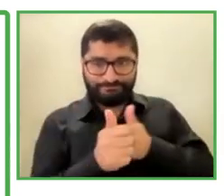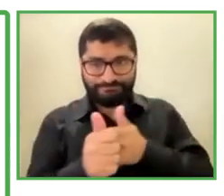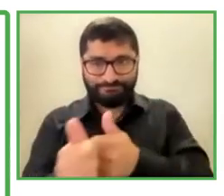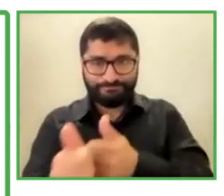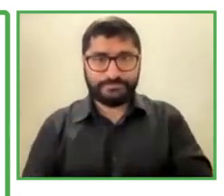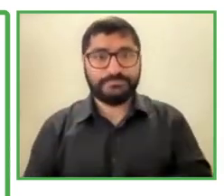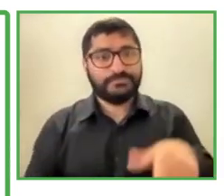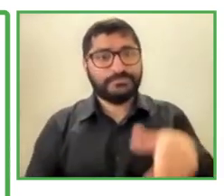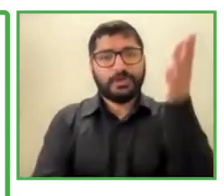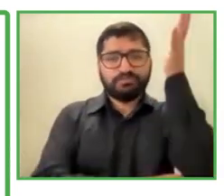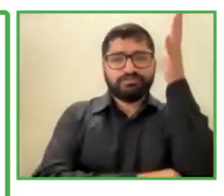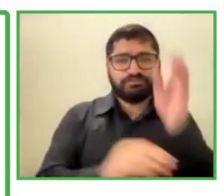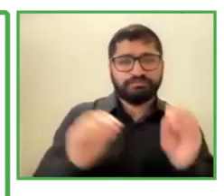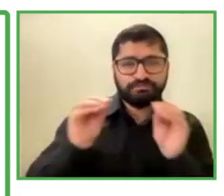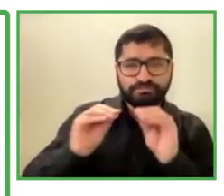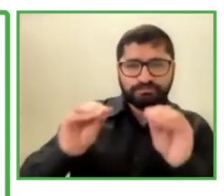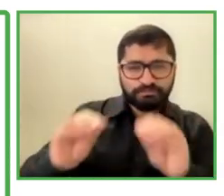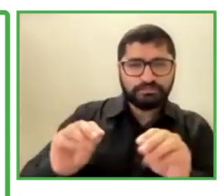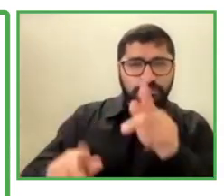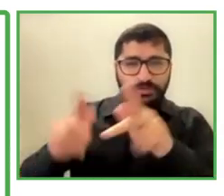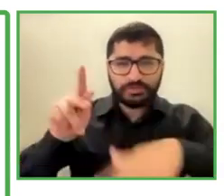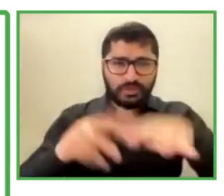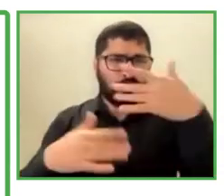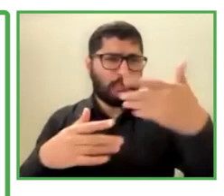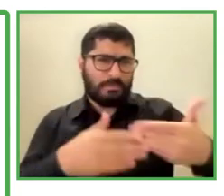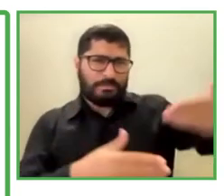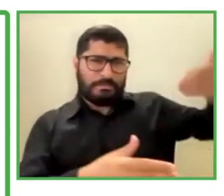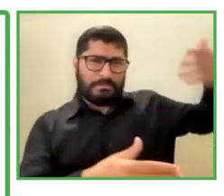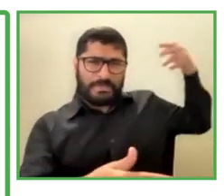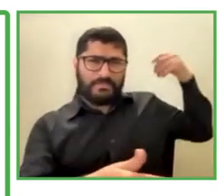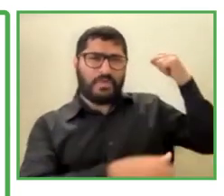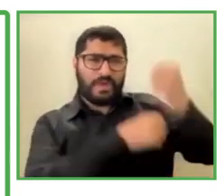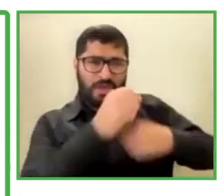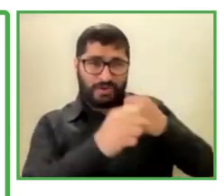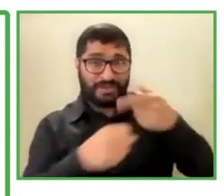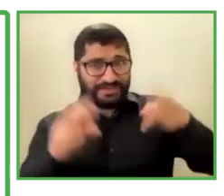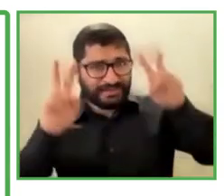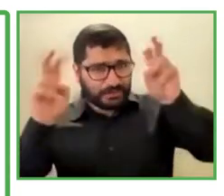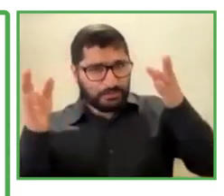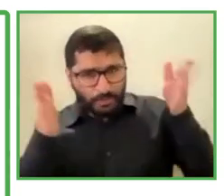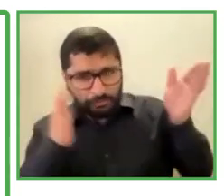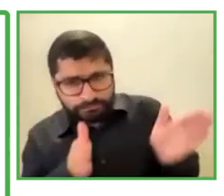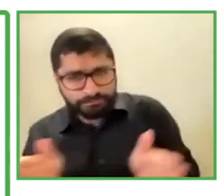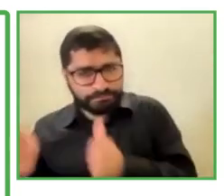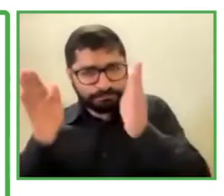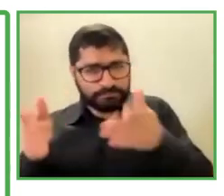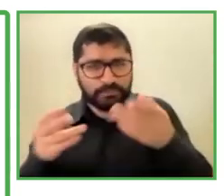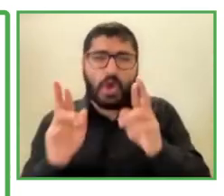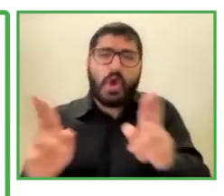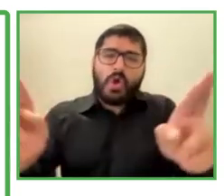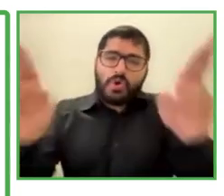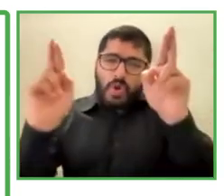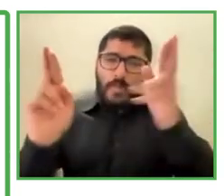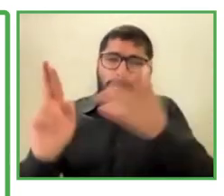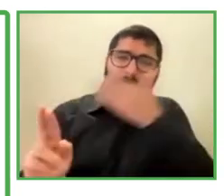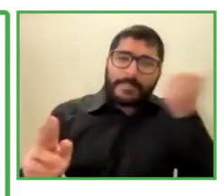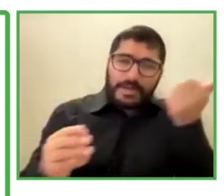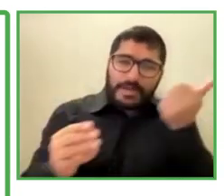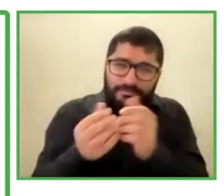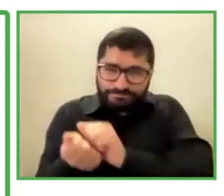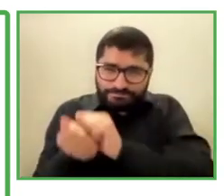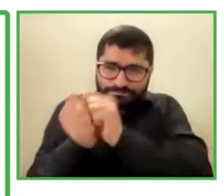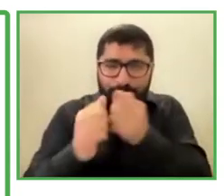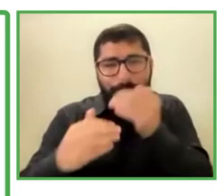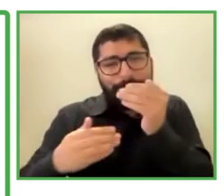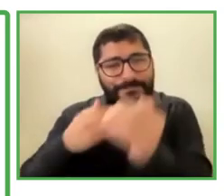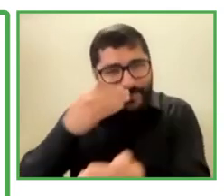We are training people for a while with these tools, and with this, we want to improve this process. We